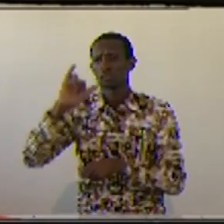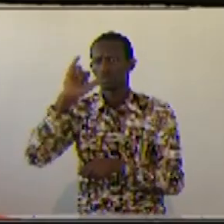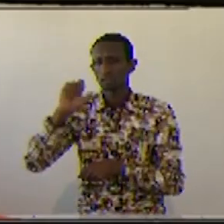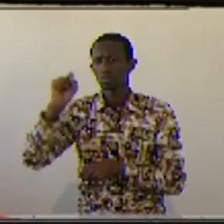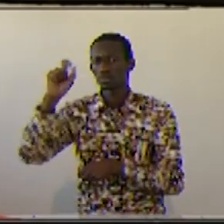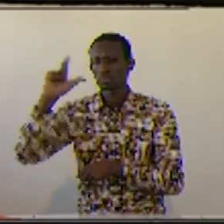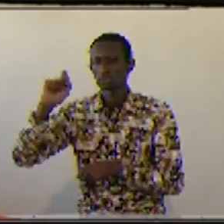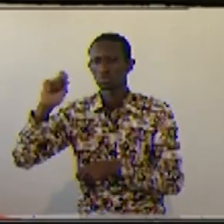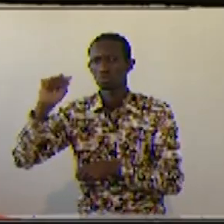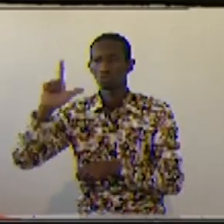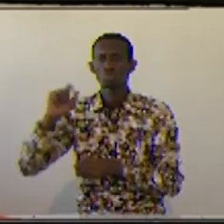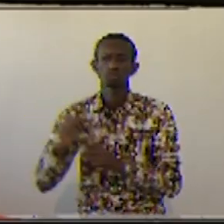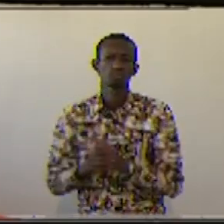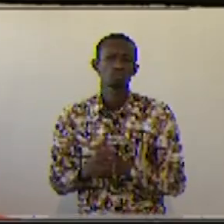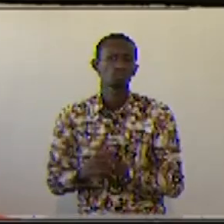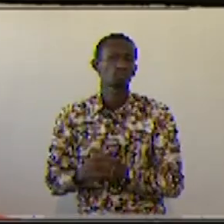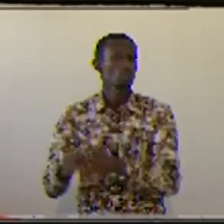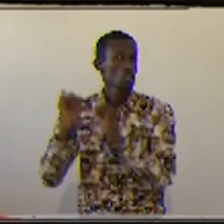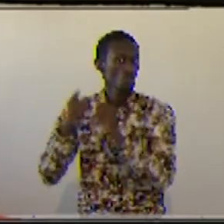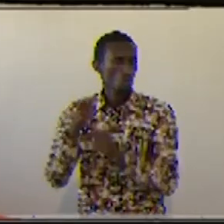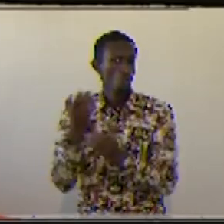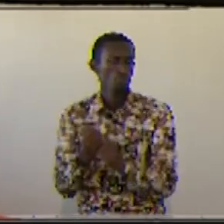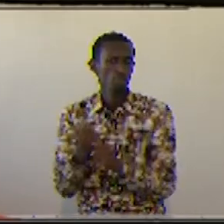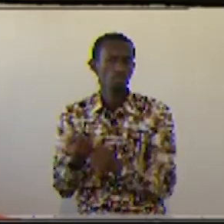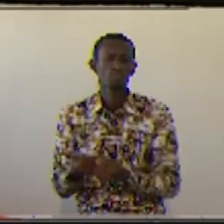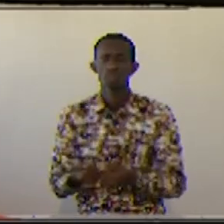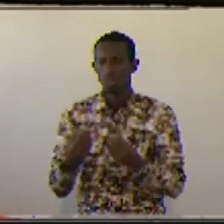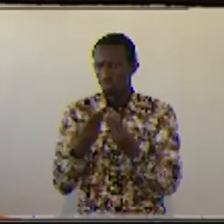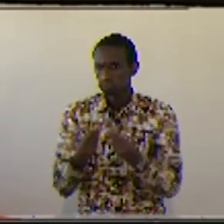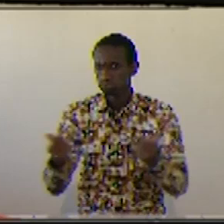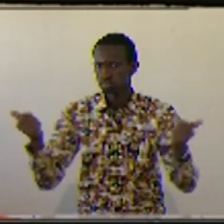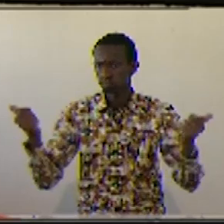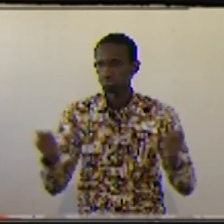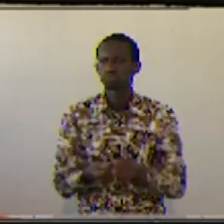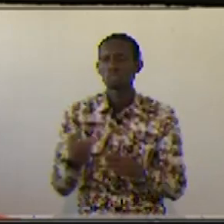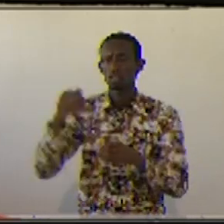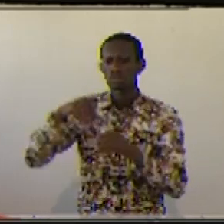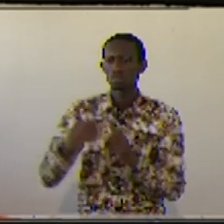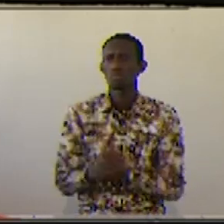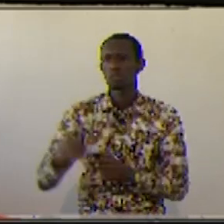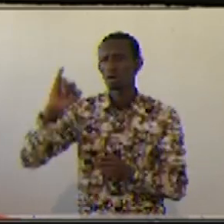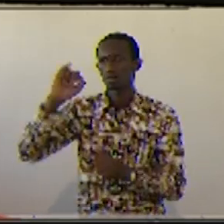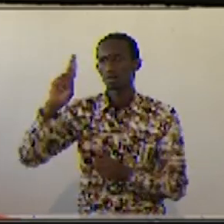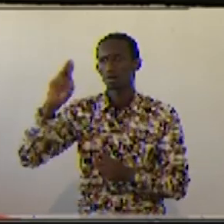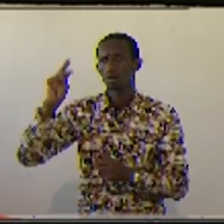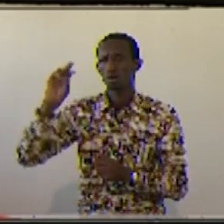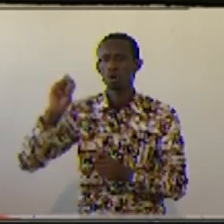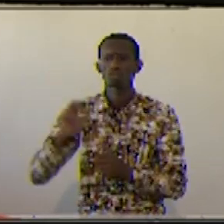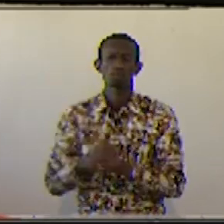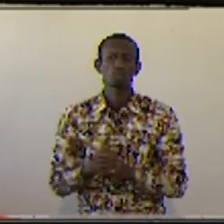solution which contains an ionic salt, you can evaporate some of the